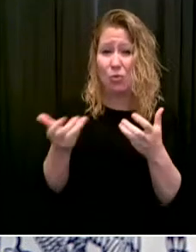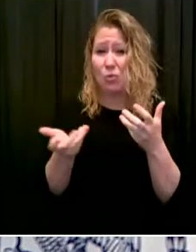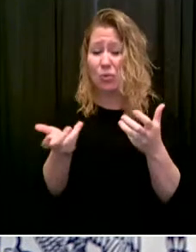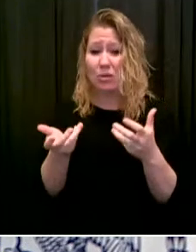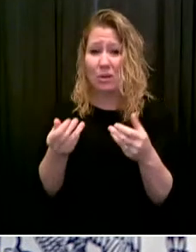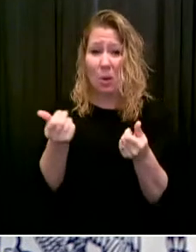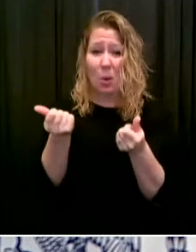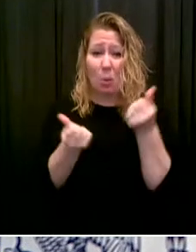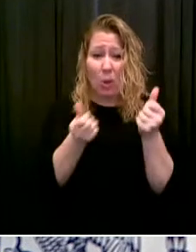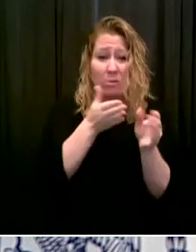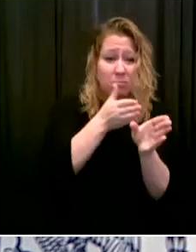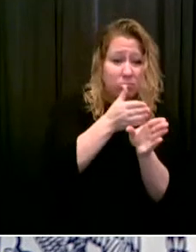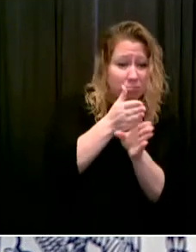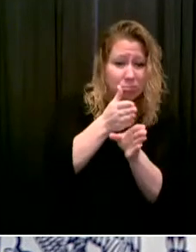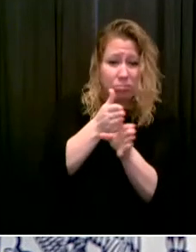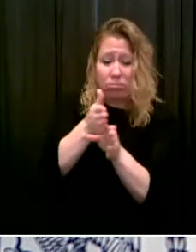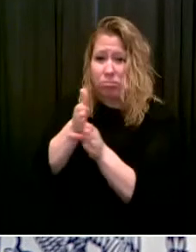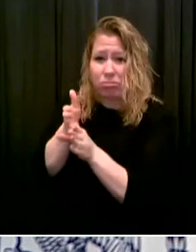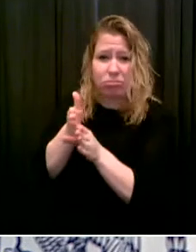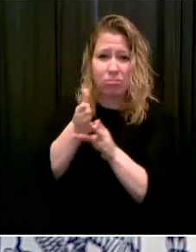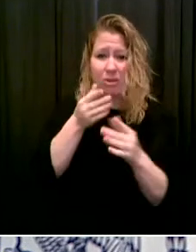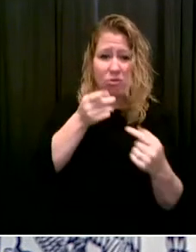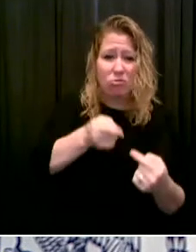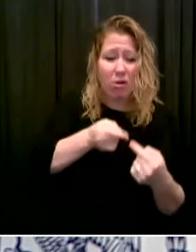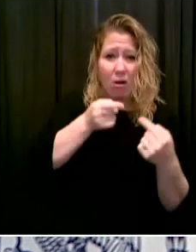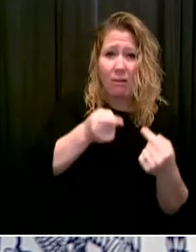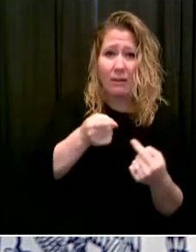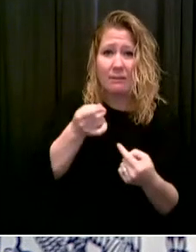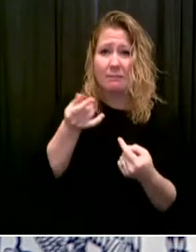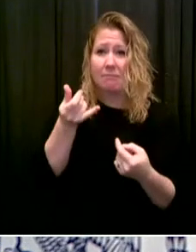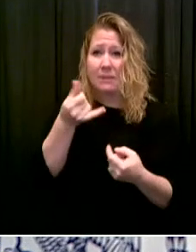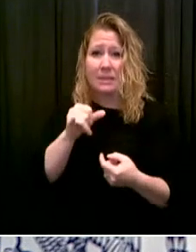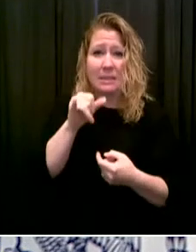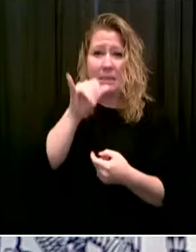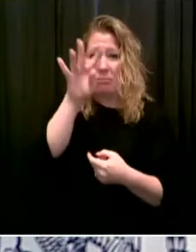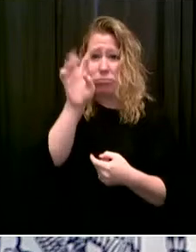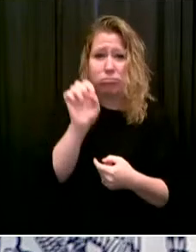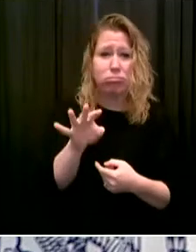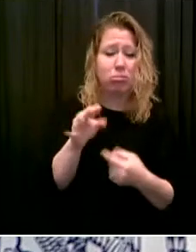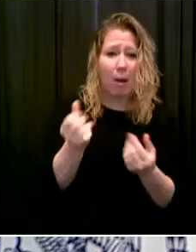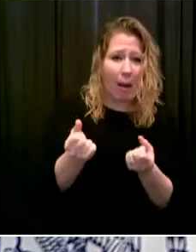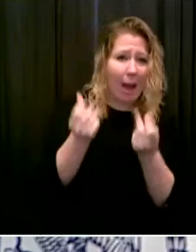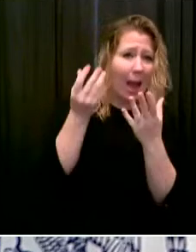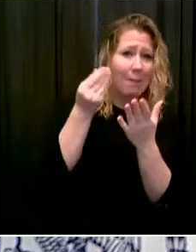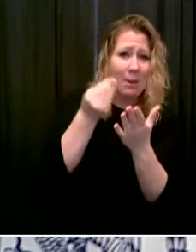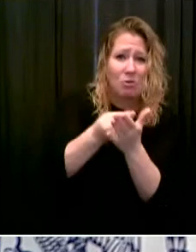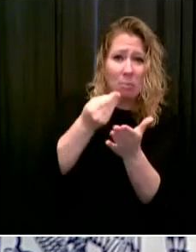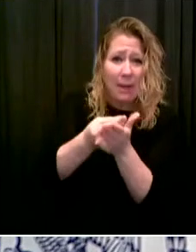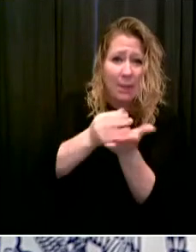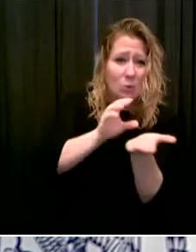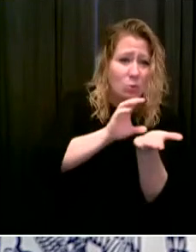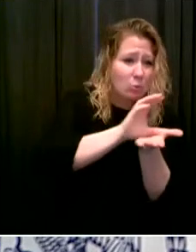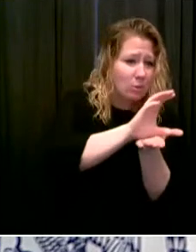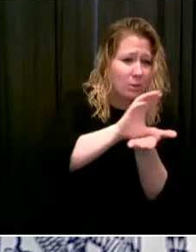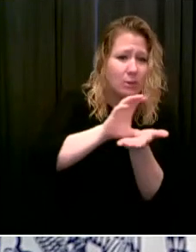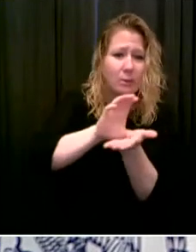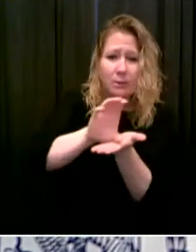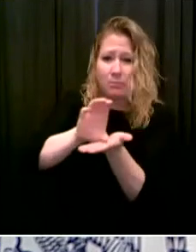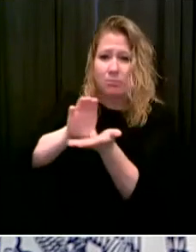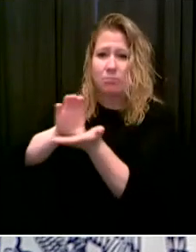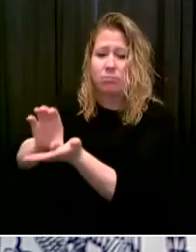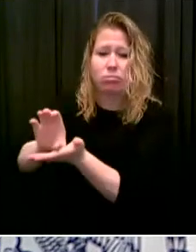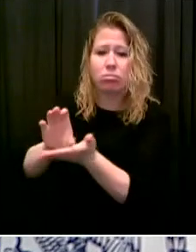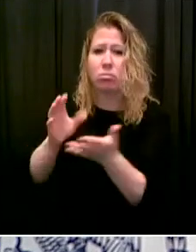still up in the air in terms of how much you want to spend on what? What are the